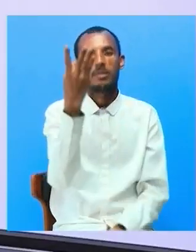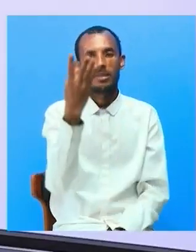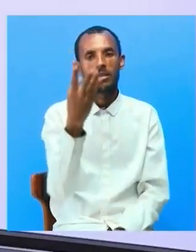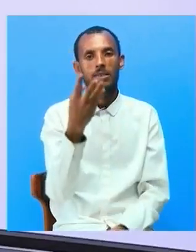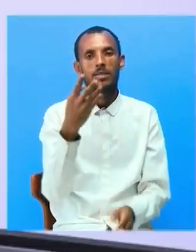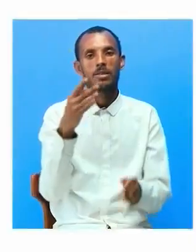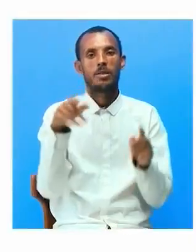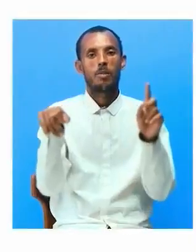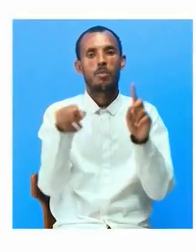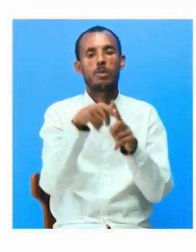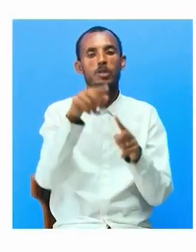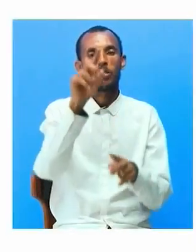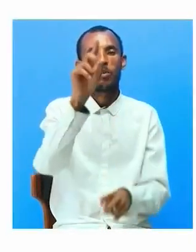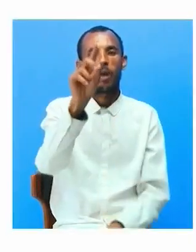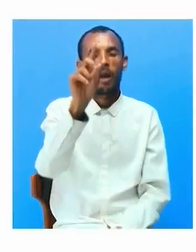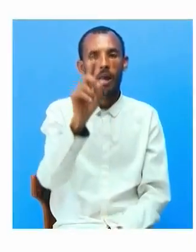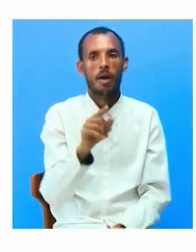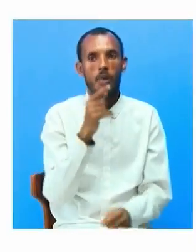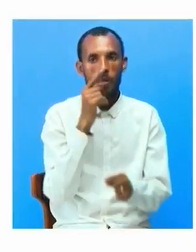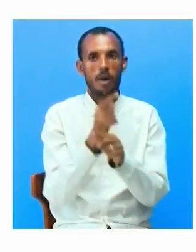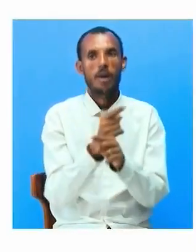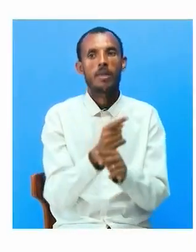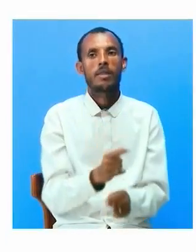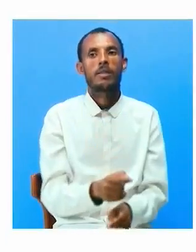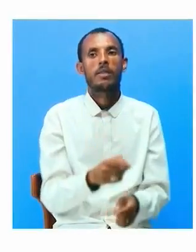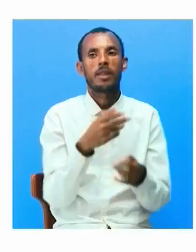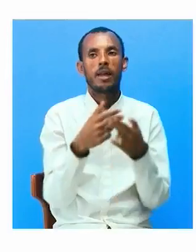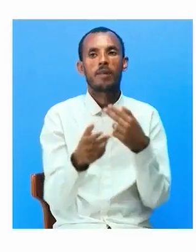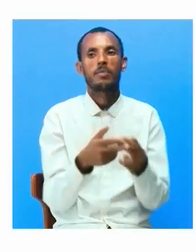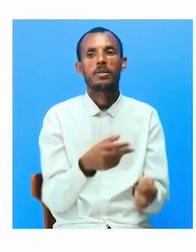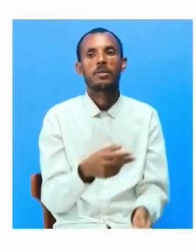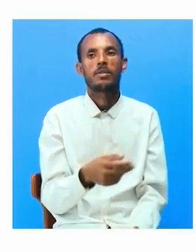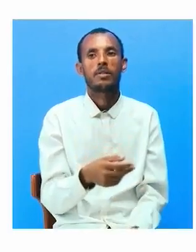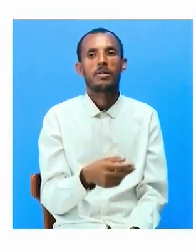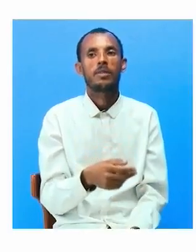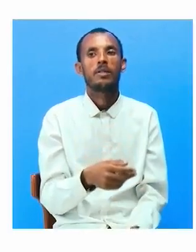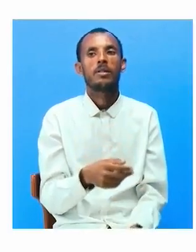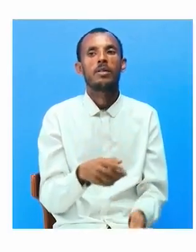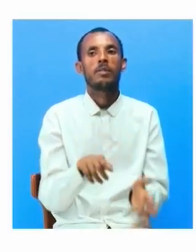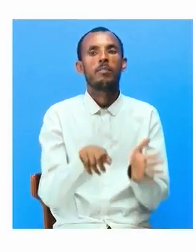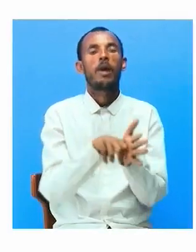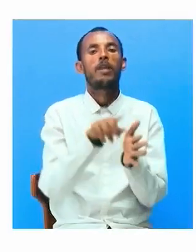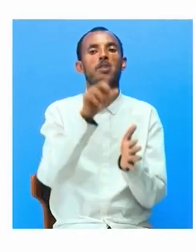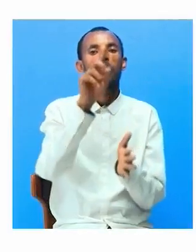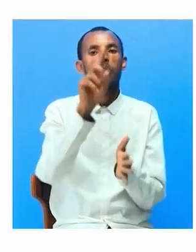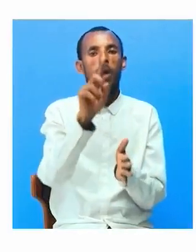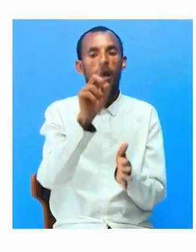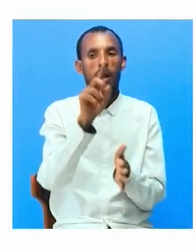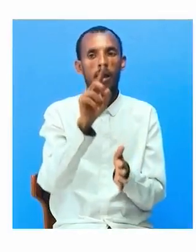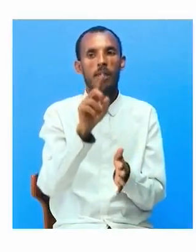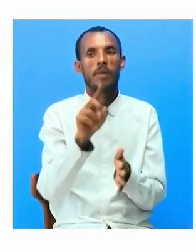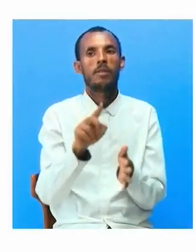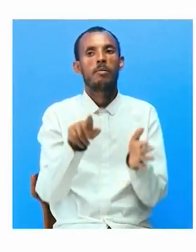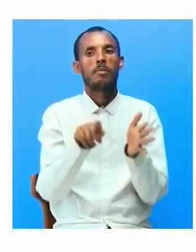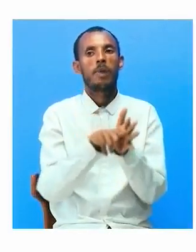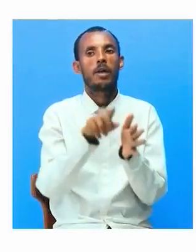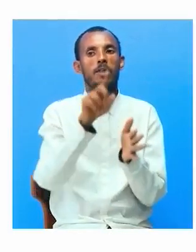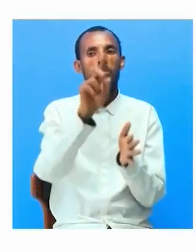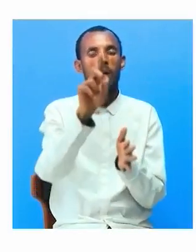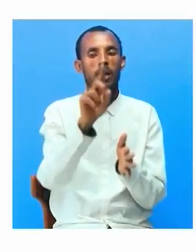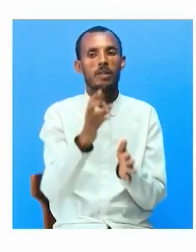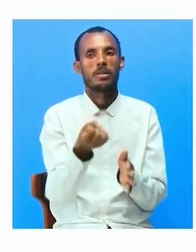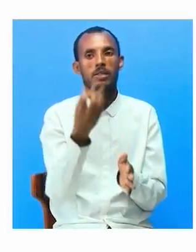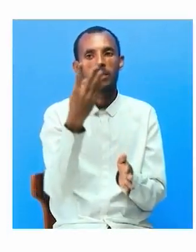It's positive. 1, that's correct. Times, here you have minus 1 times minus